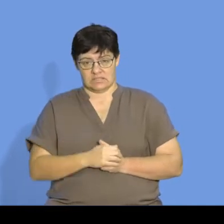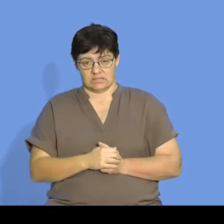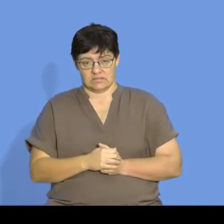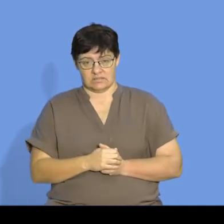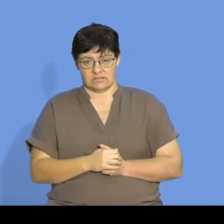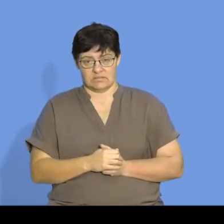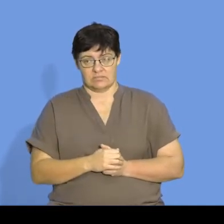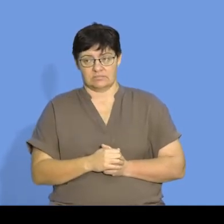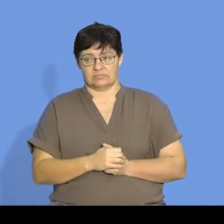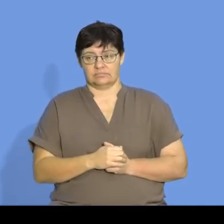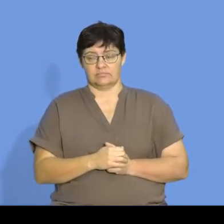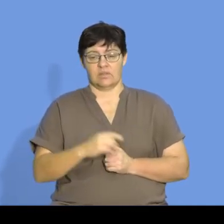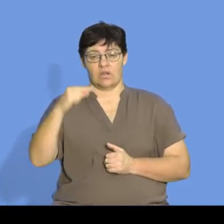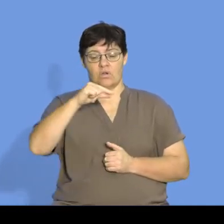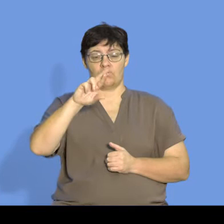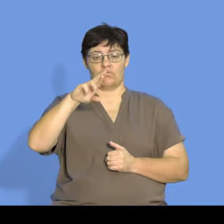74,250